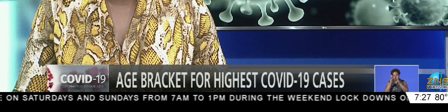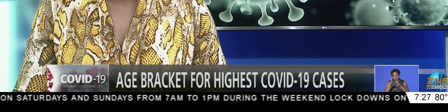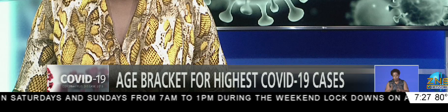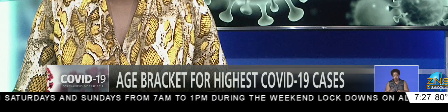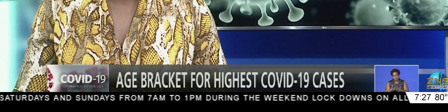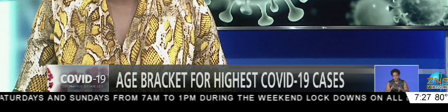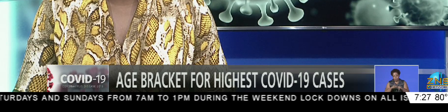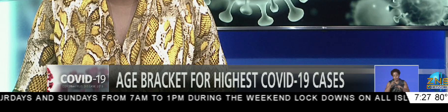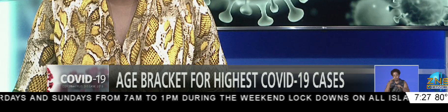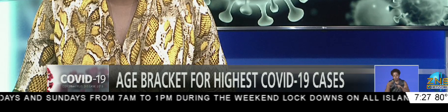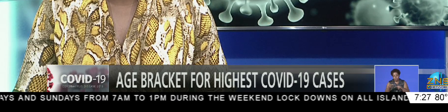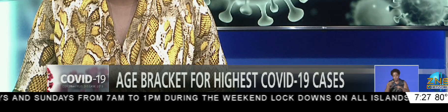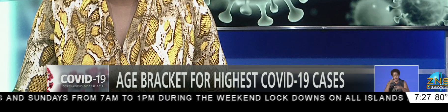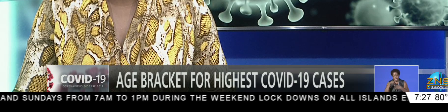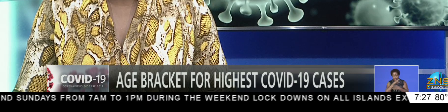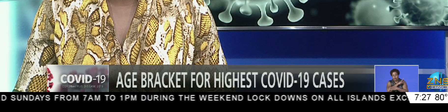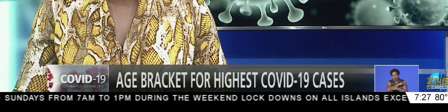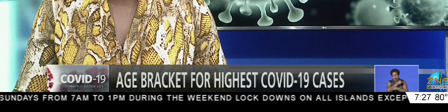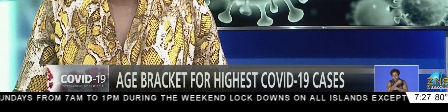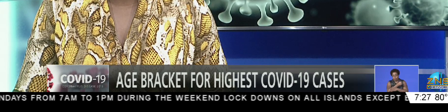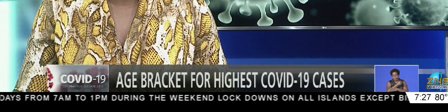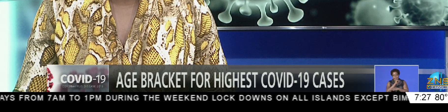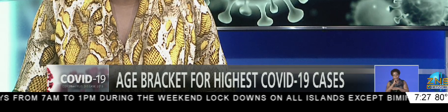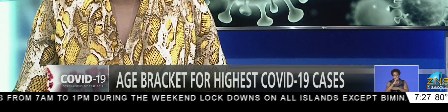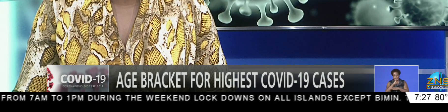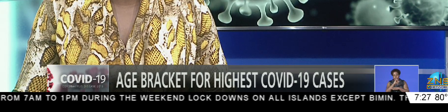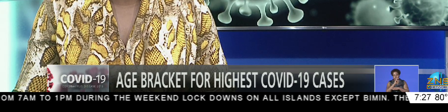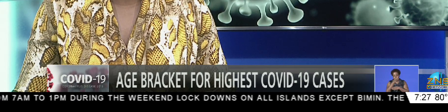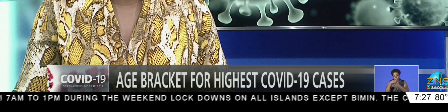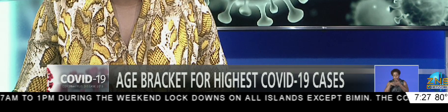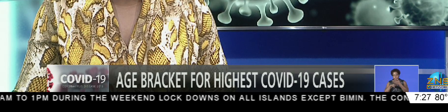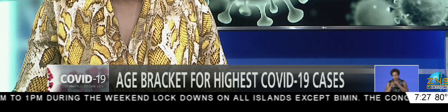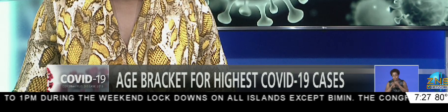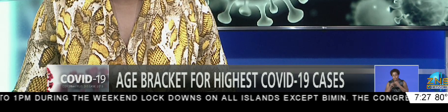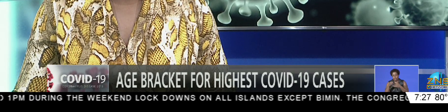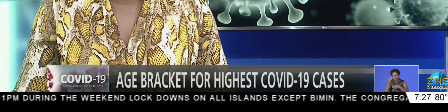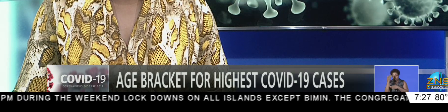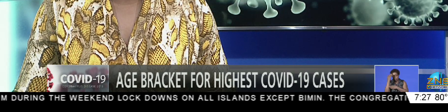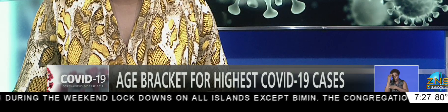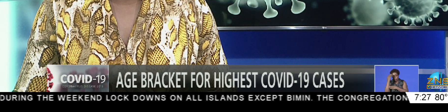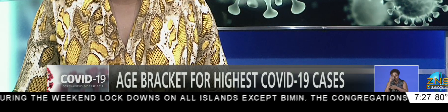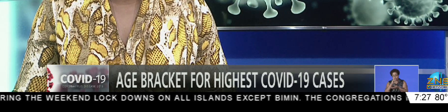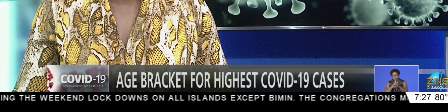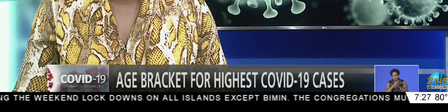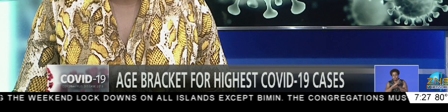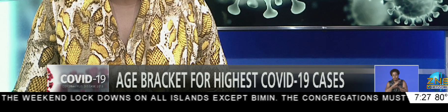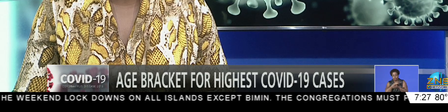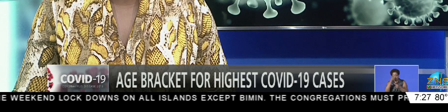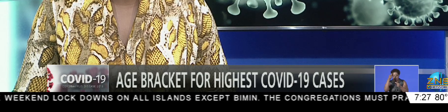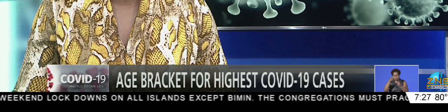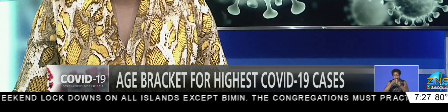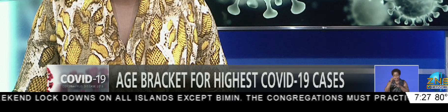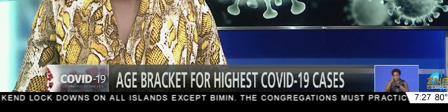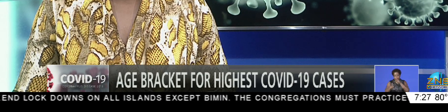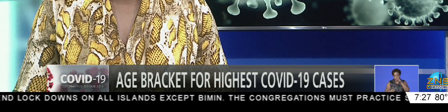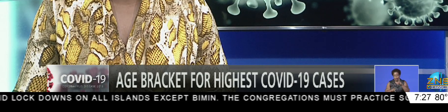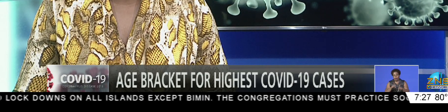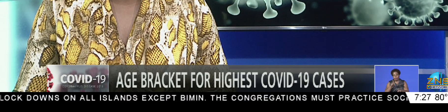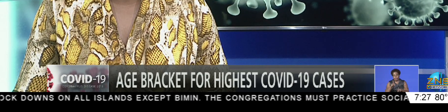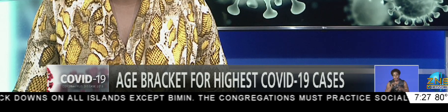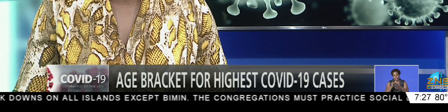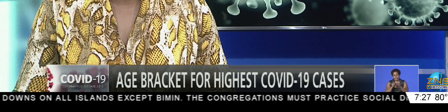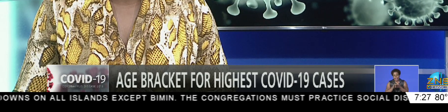the decrease in hospitalizations and ICU admissions also being noted. Dr. Del Regis reminds the public, though, that